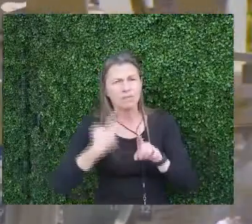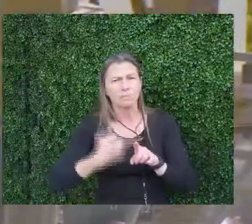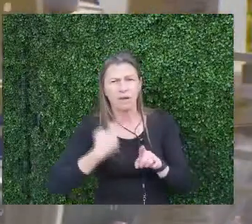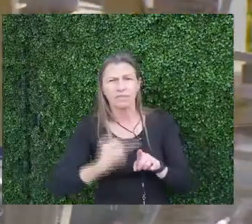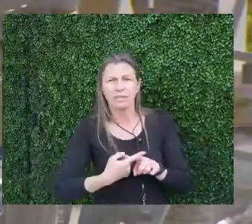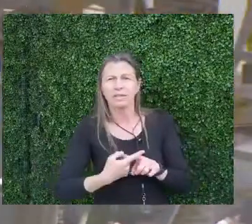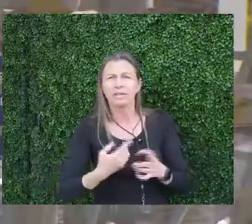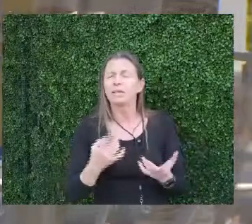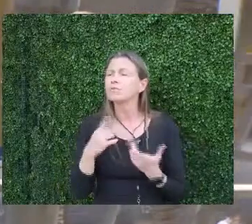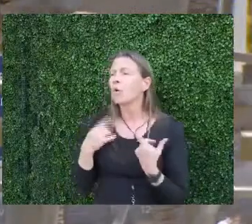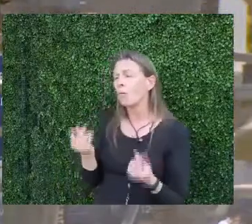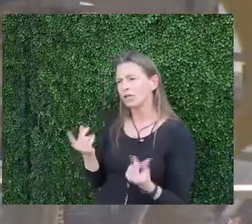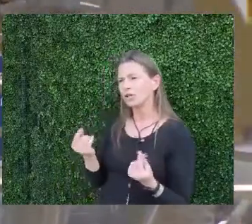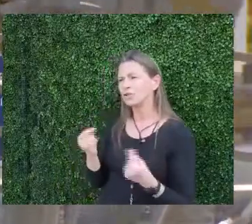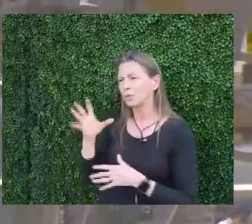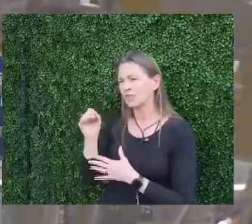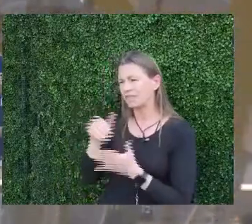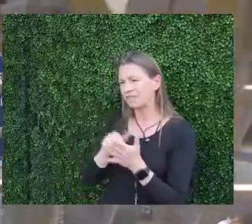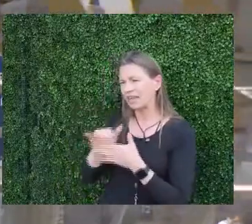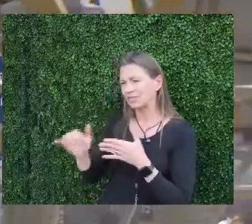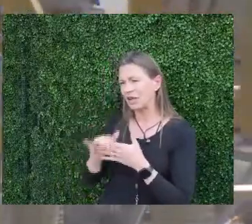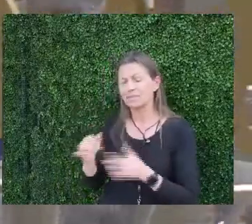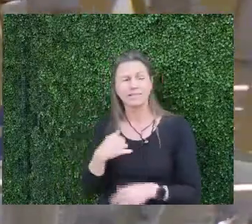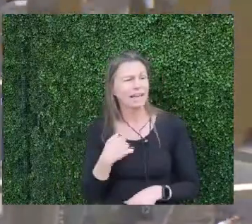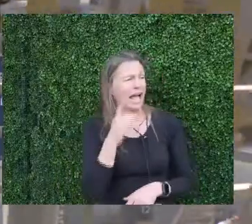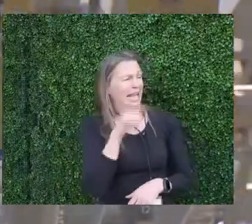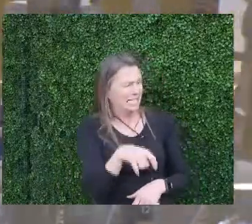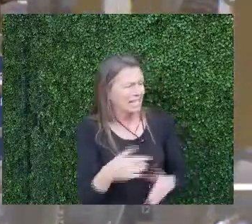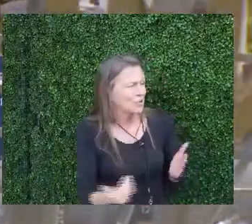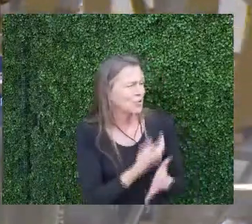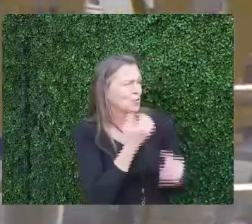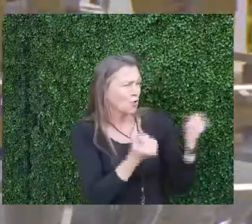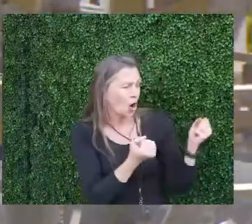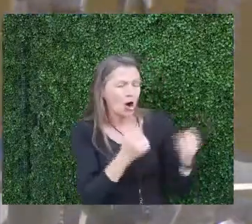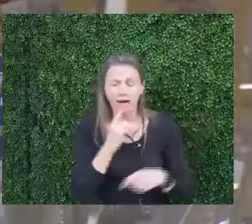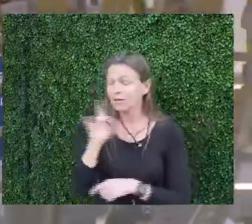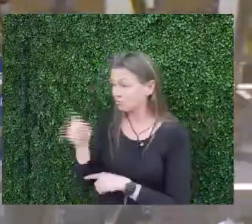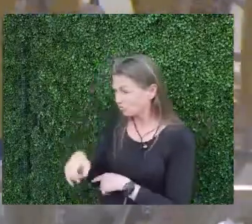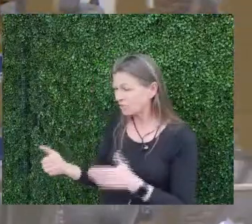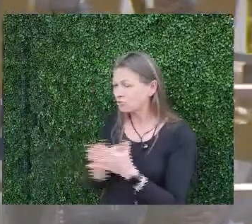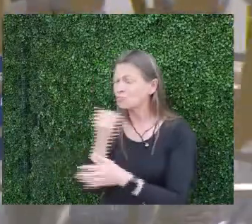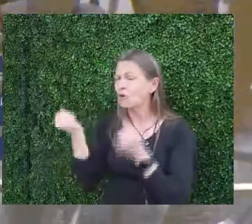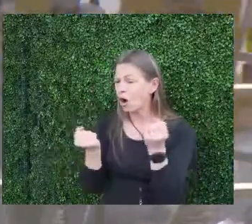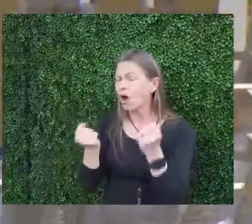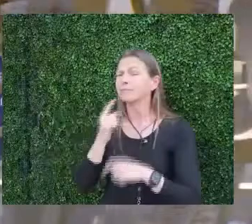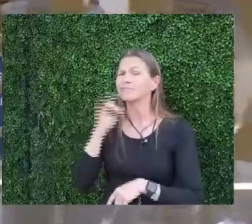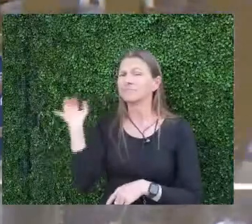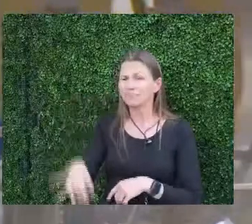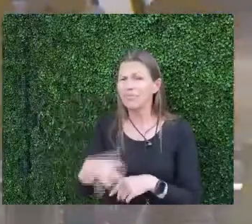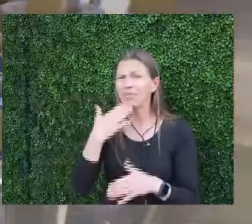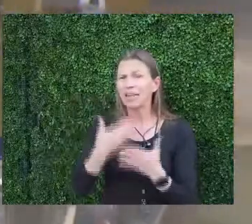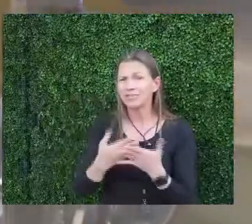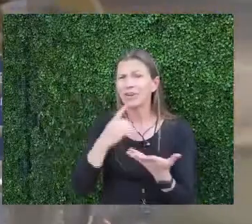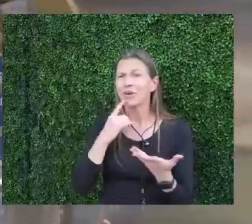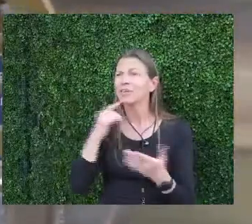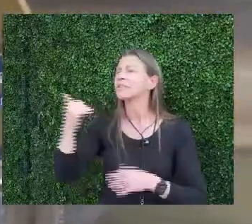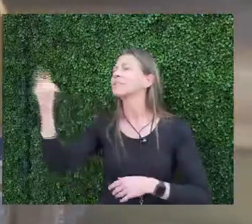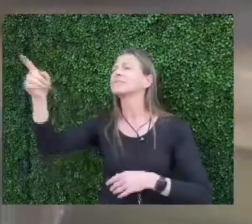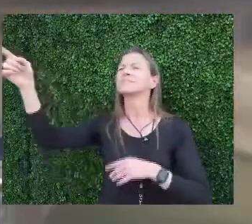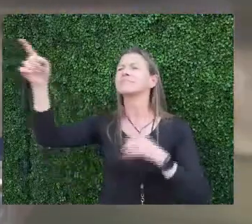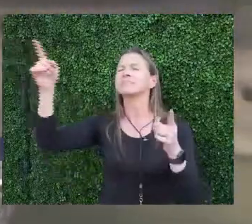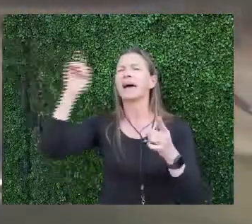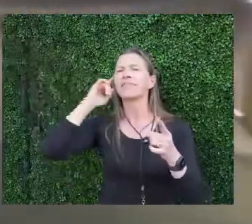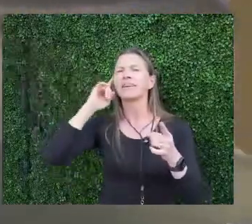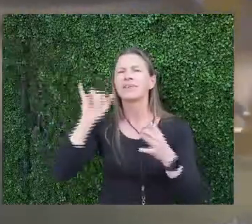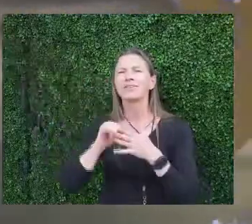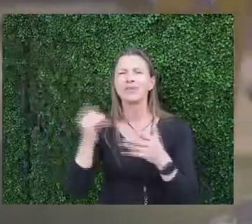want to do with the $50,000? I need a new car. You need a new car. That's good. Some car dealers in the background are